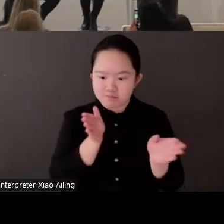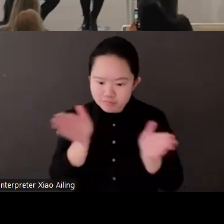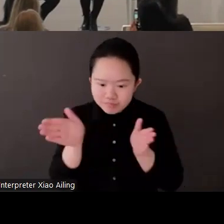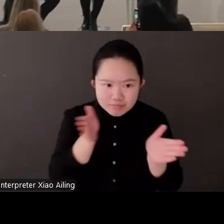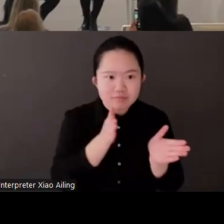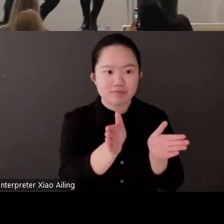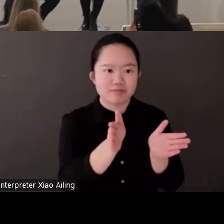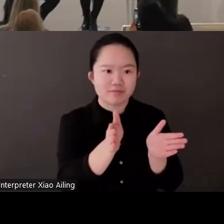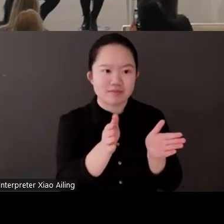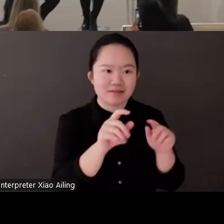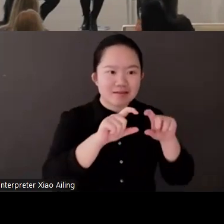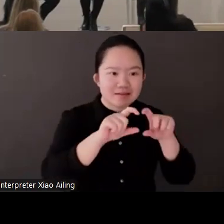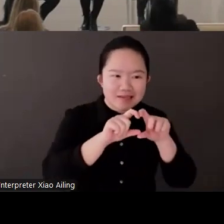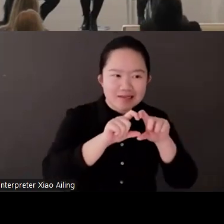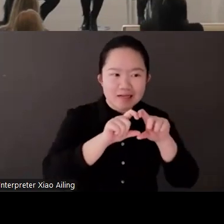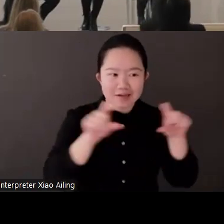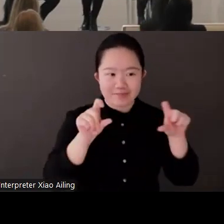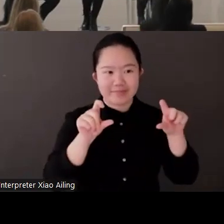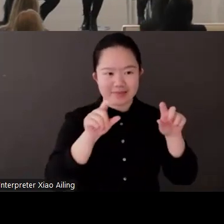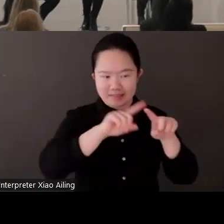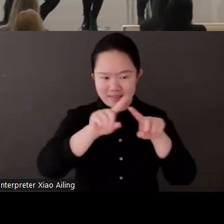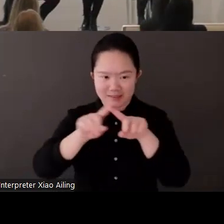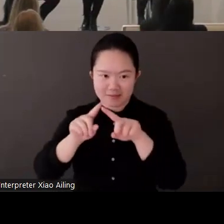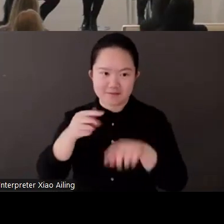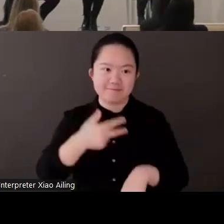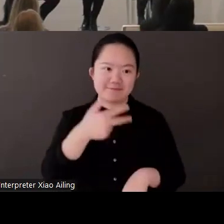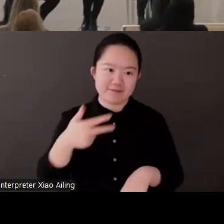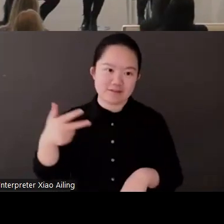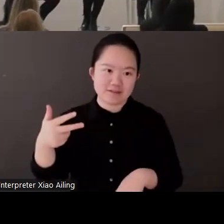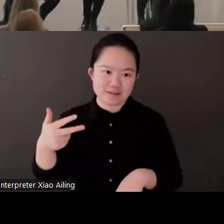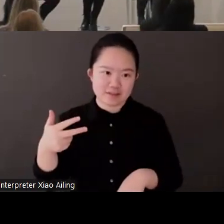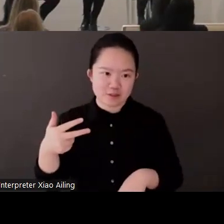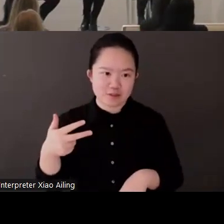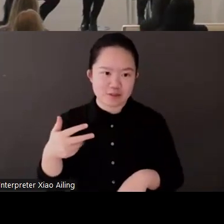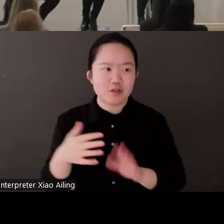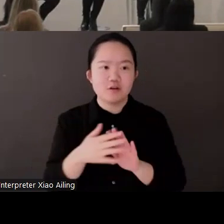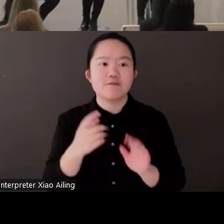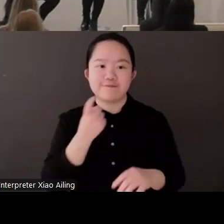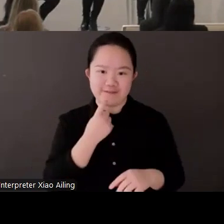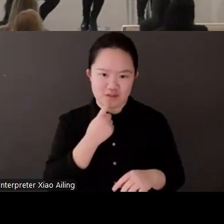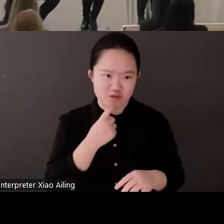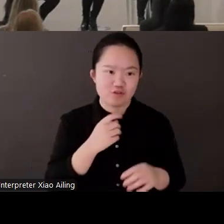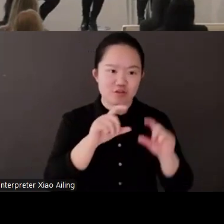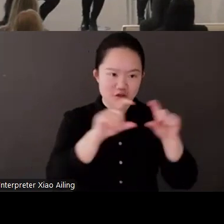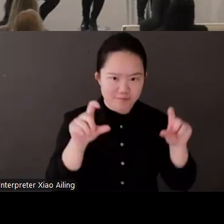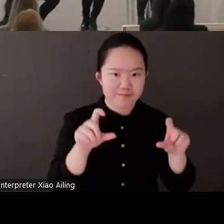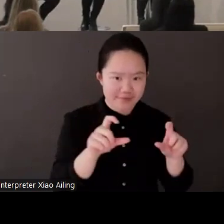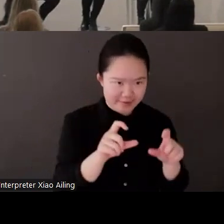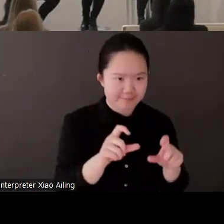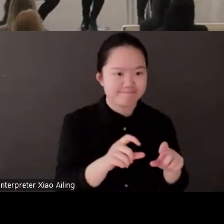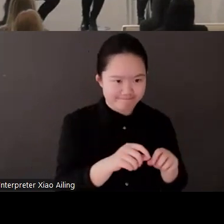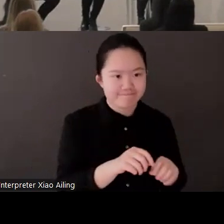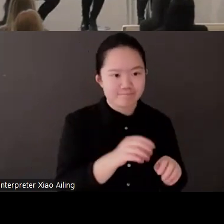Finnish companies who are all organizational members of IAAP. So I'm interested in what the